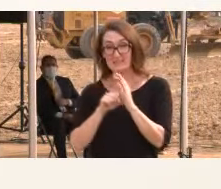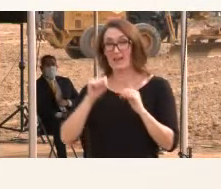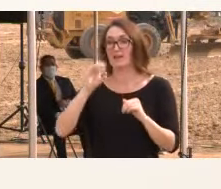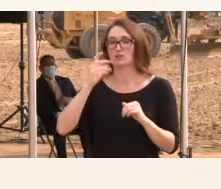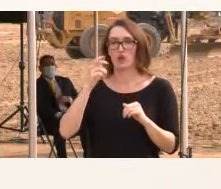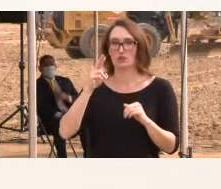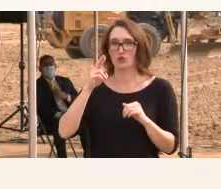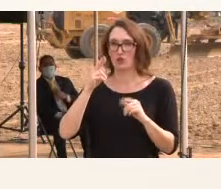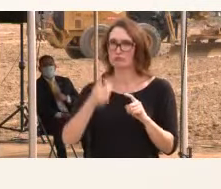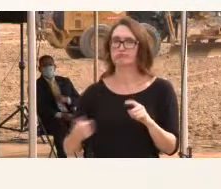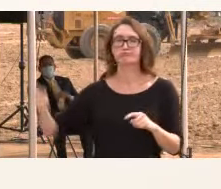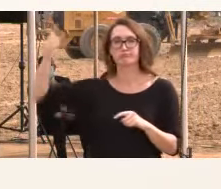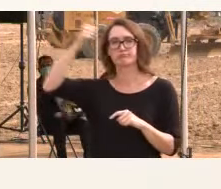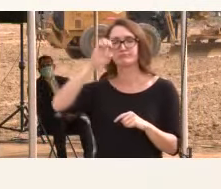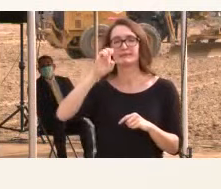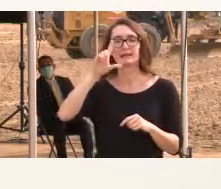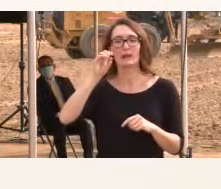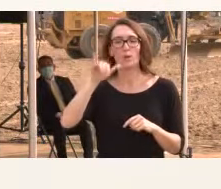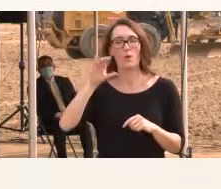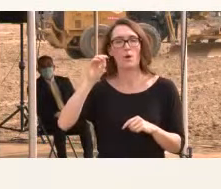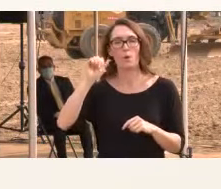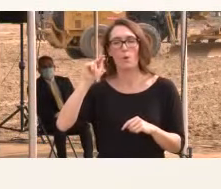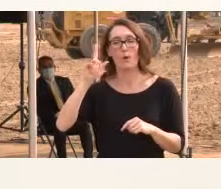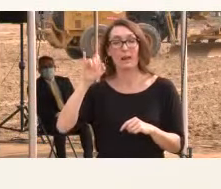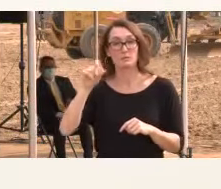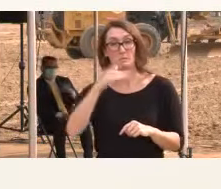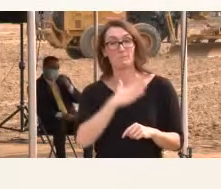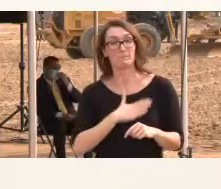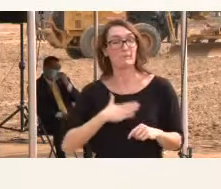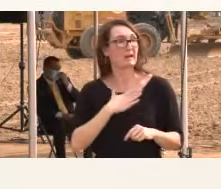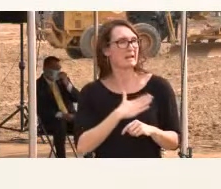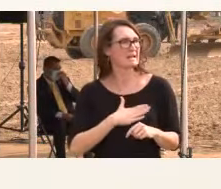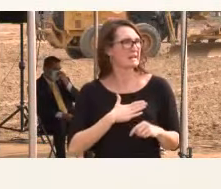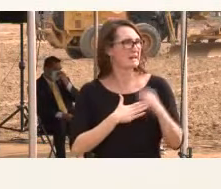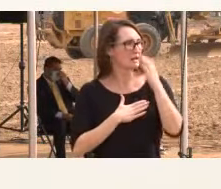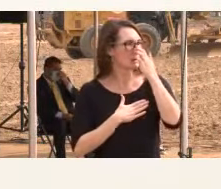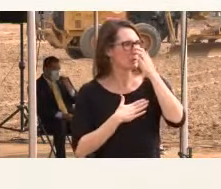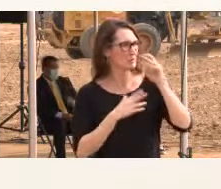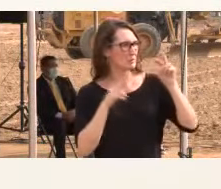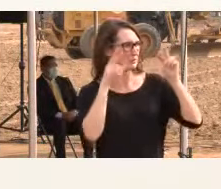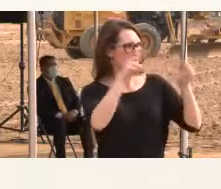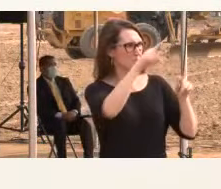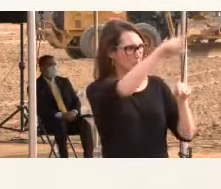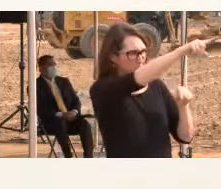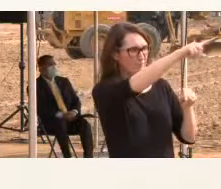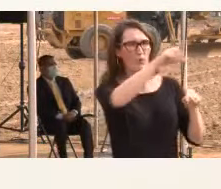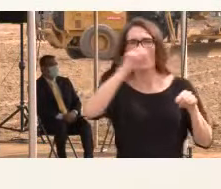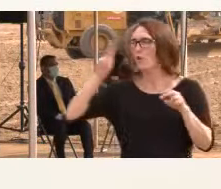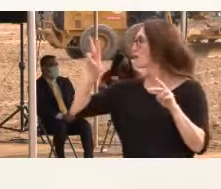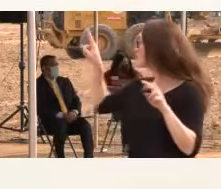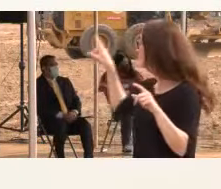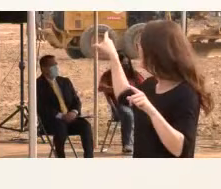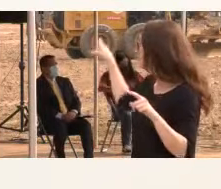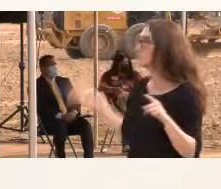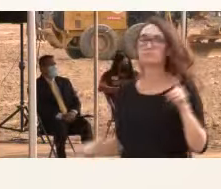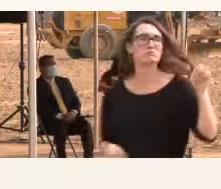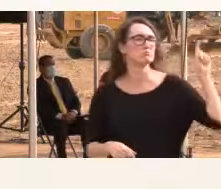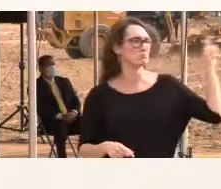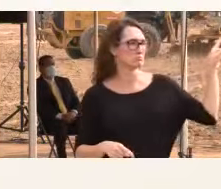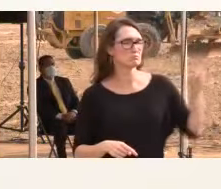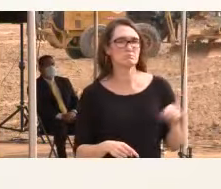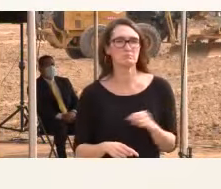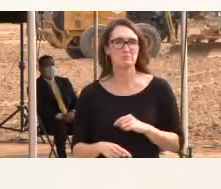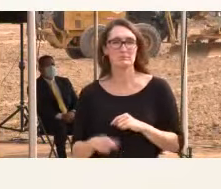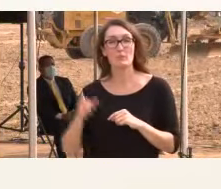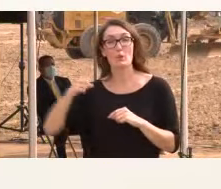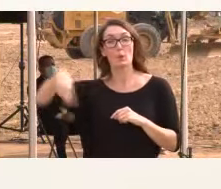Chancellor, Mr. Eloy Oakley. So if you could please turn your attention to the monitors in the tent. Monitors in the tent. For